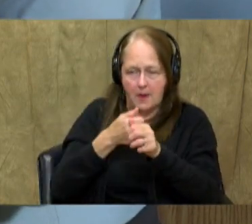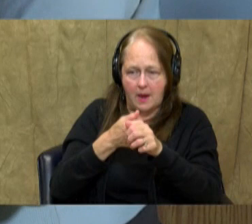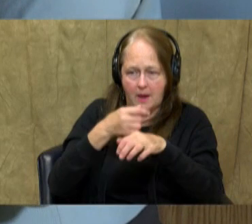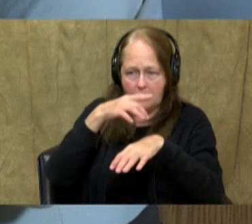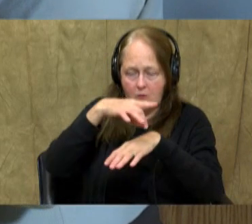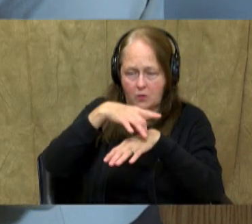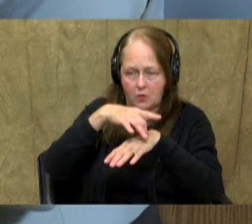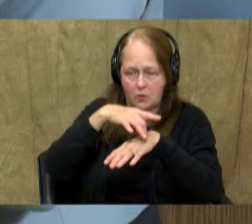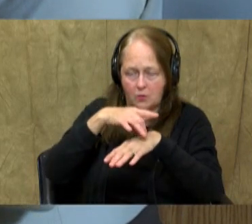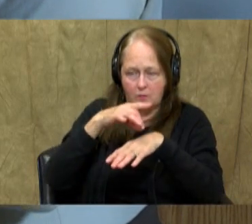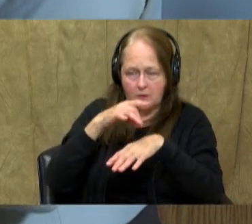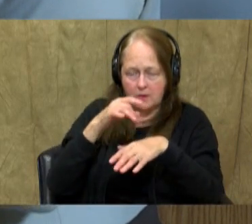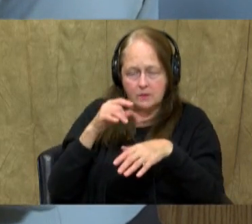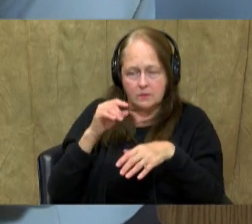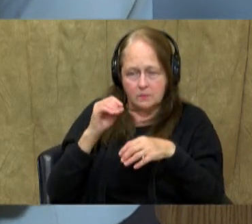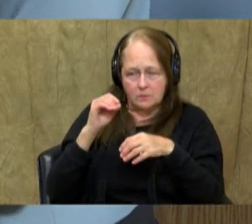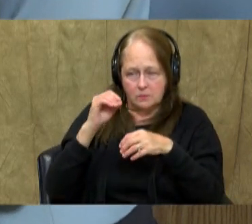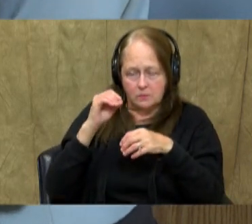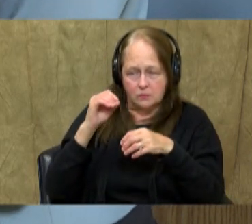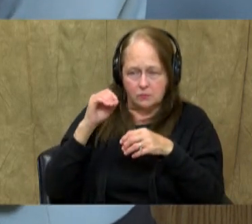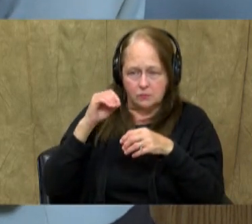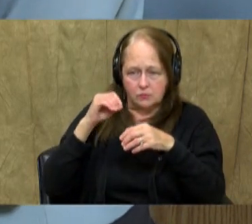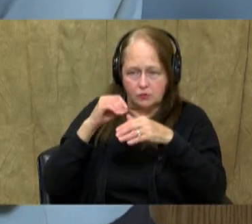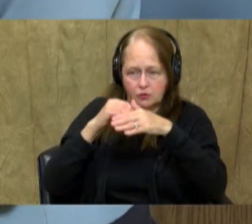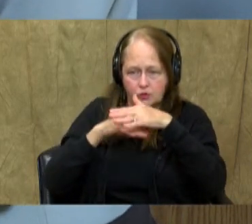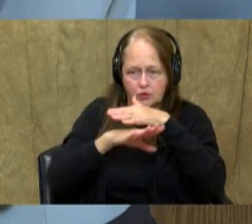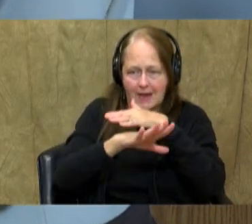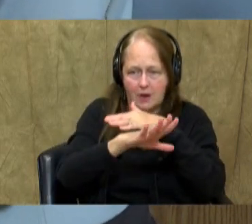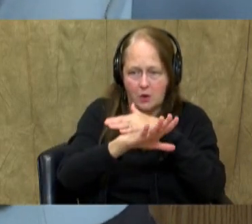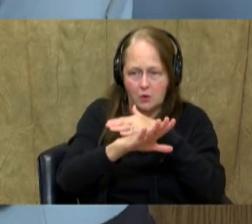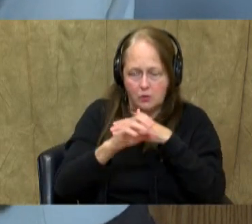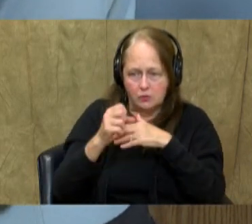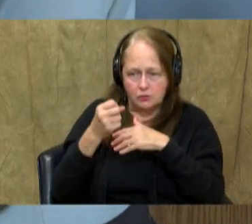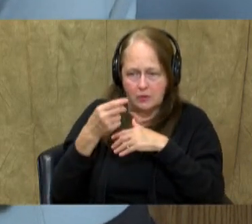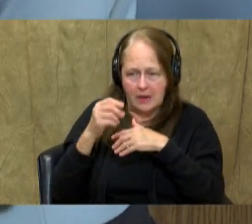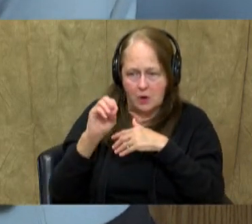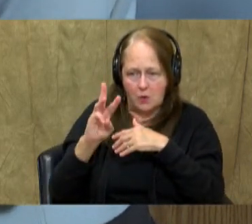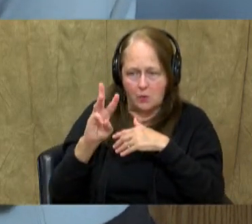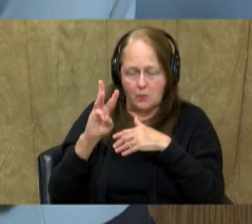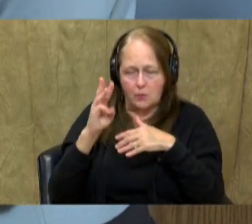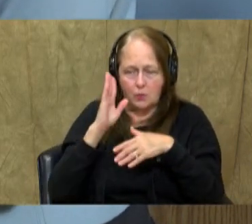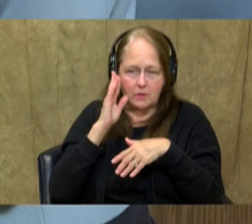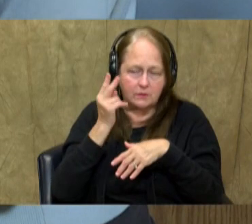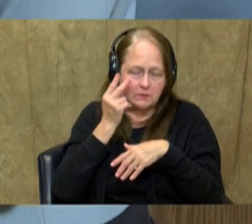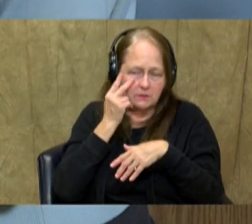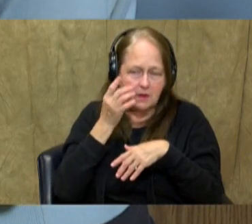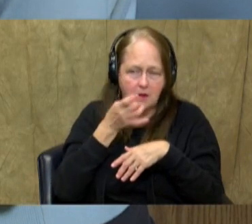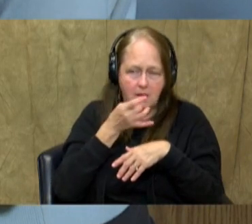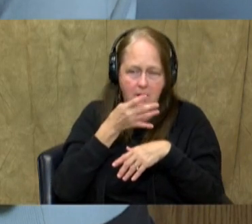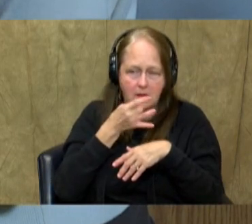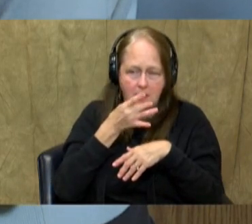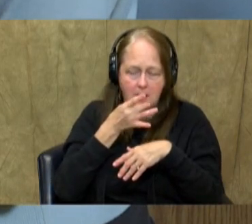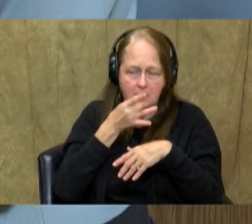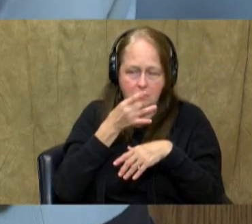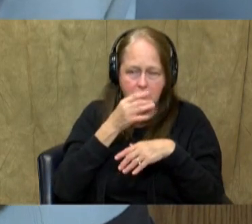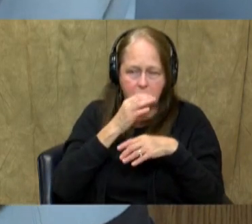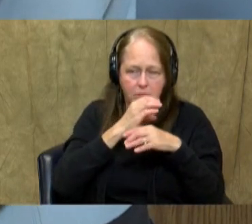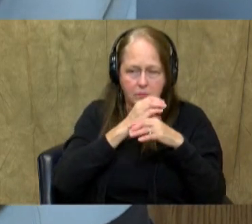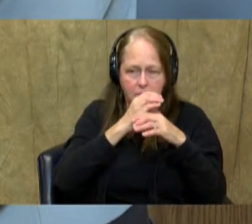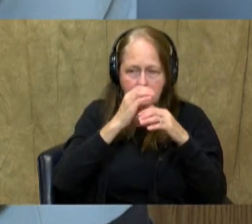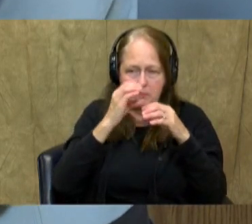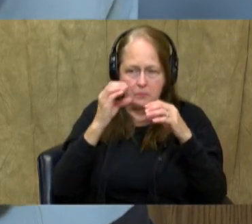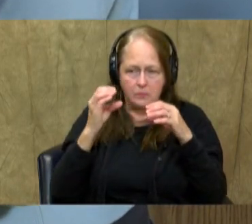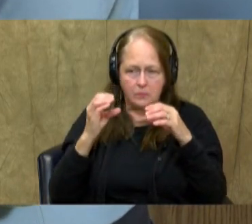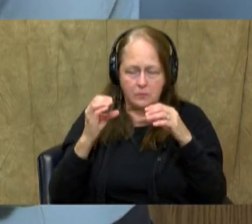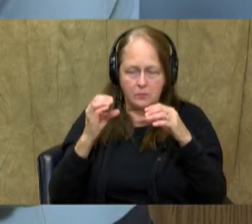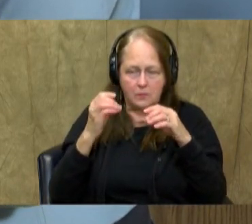earth, and the earth casts a shadow on the moon. If you watch, you'll see the light move off the moon and it go